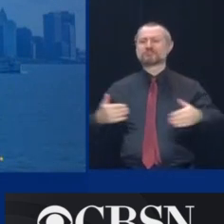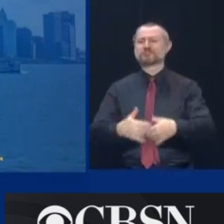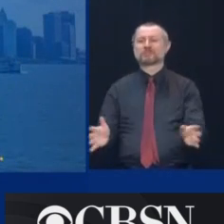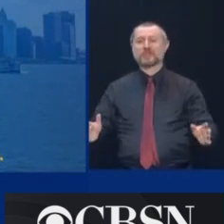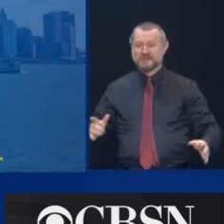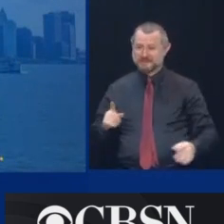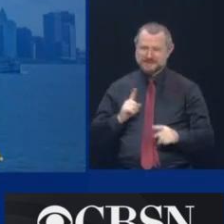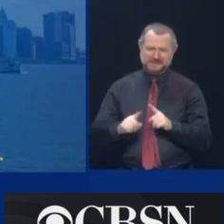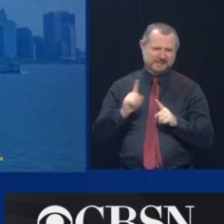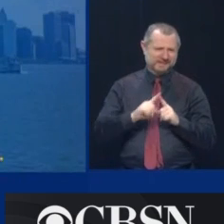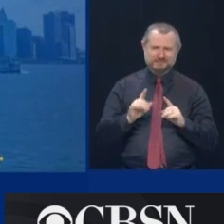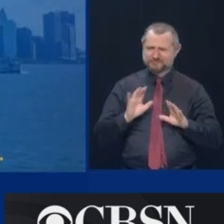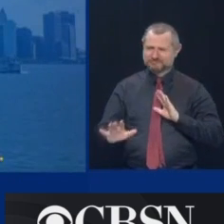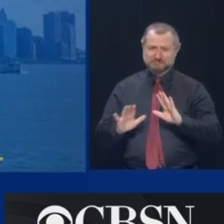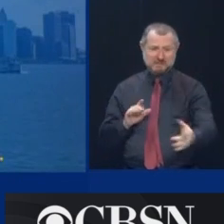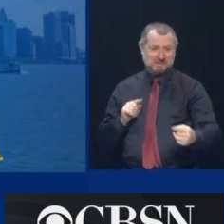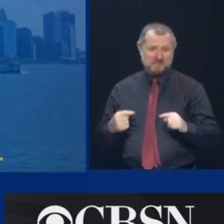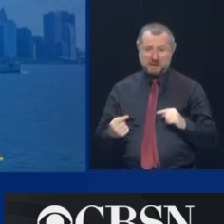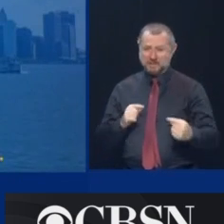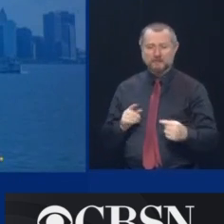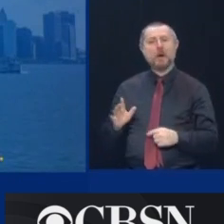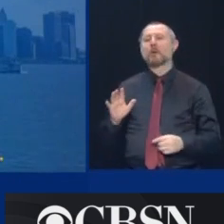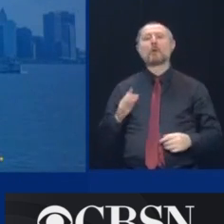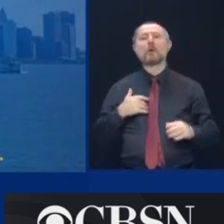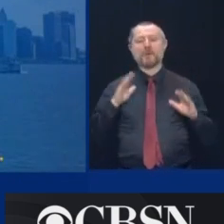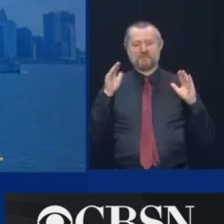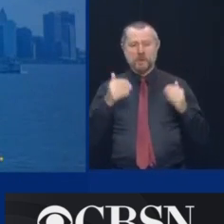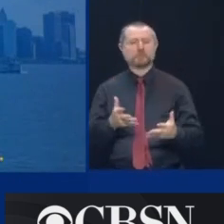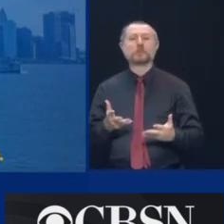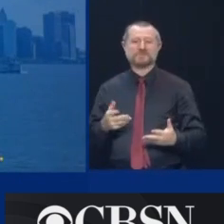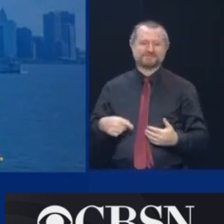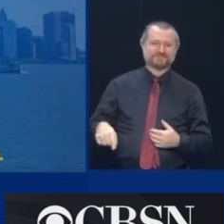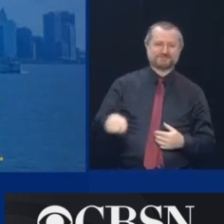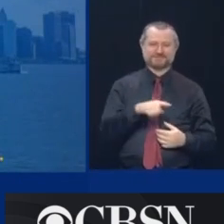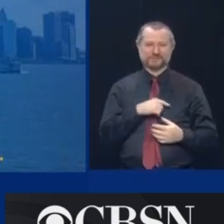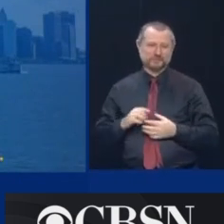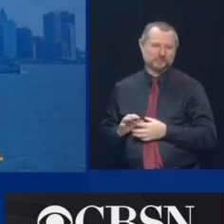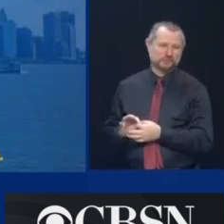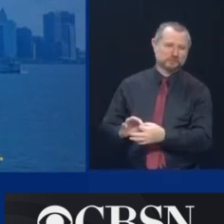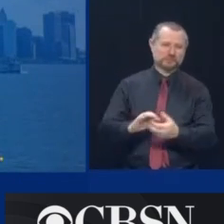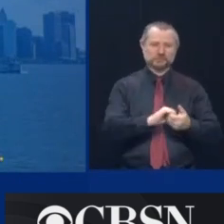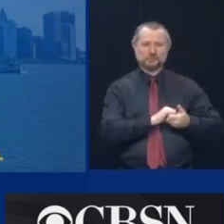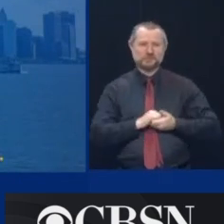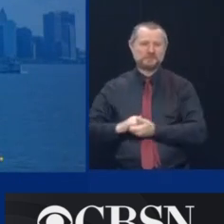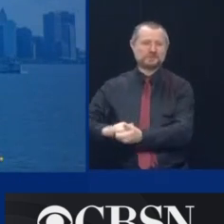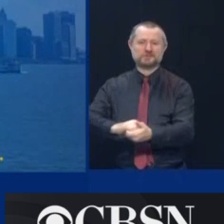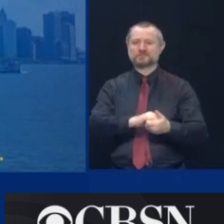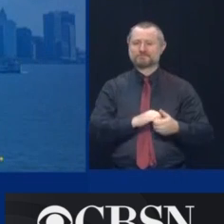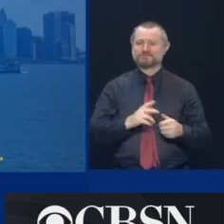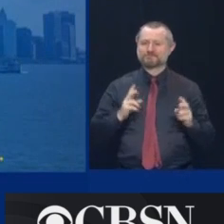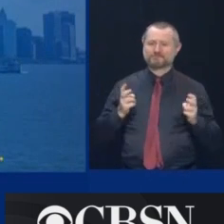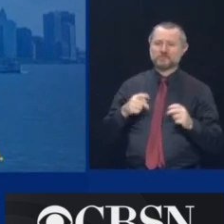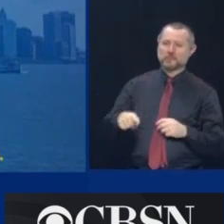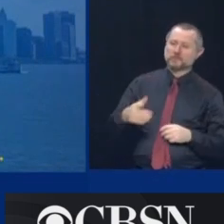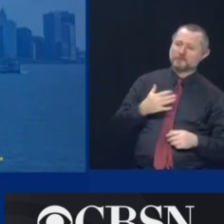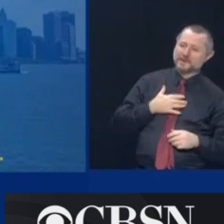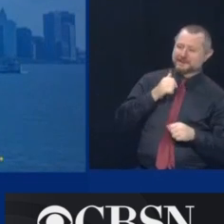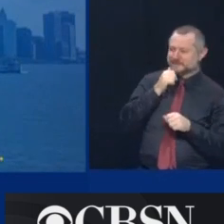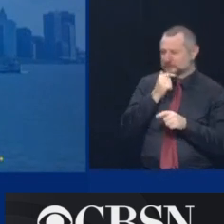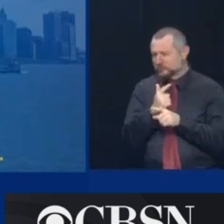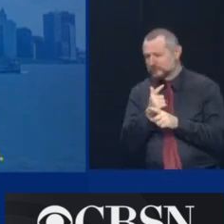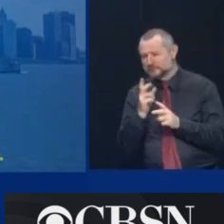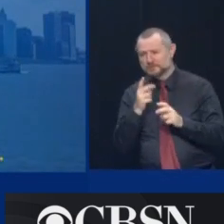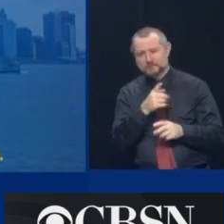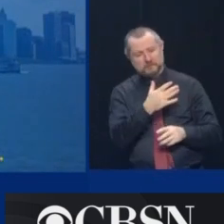the commonality, that we are all connected. You're my sister. You are my